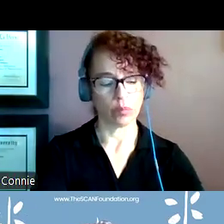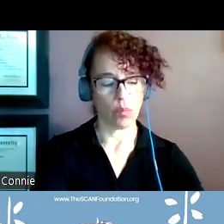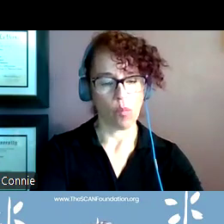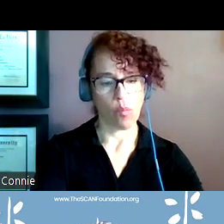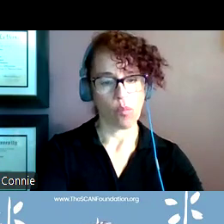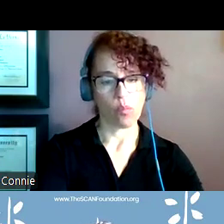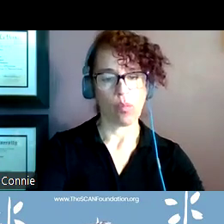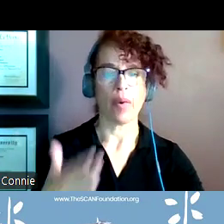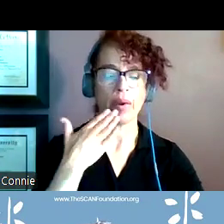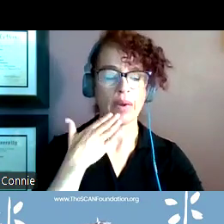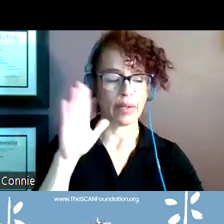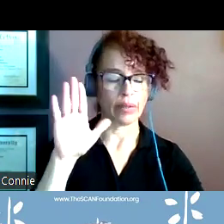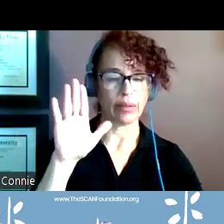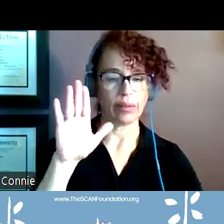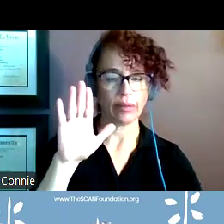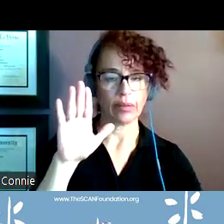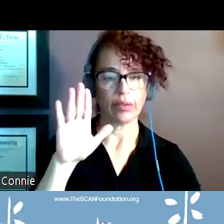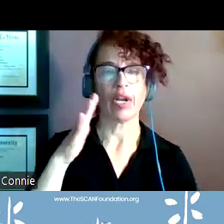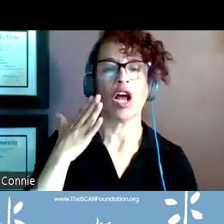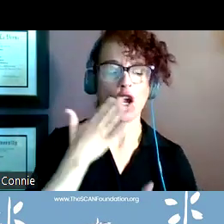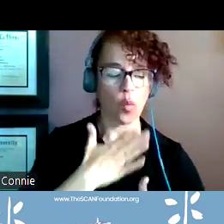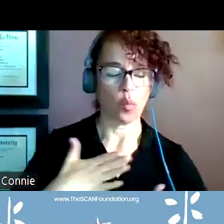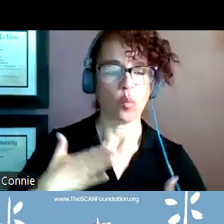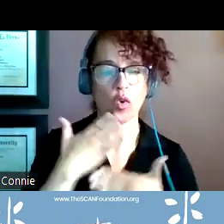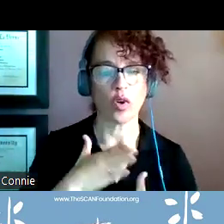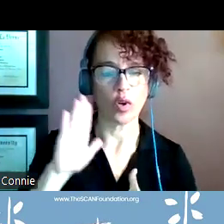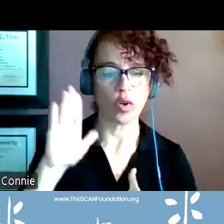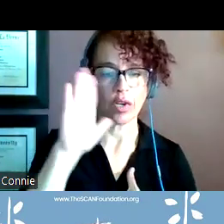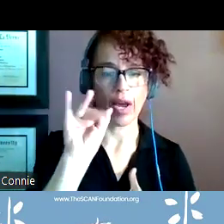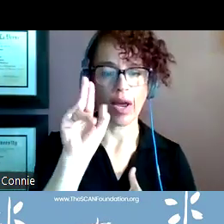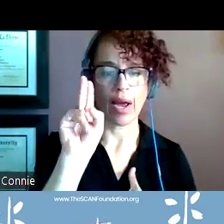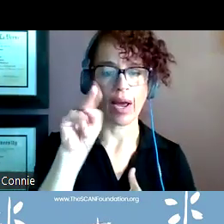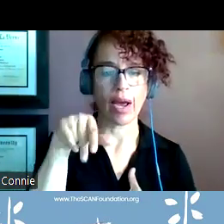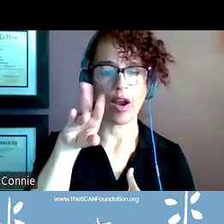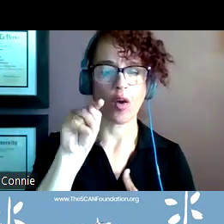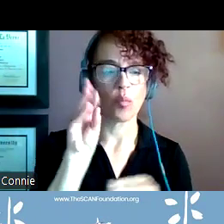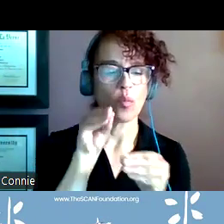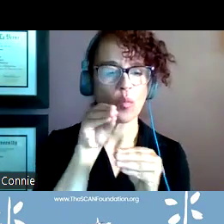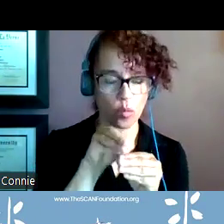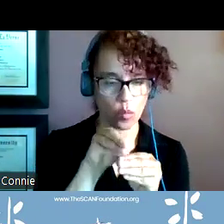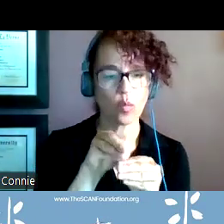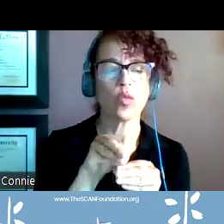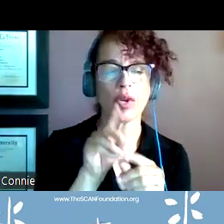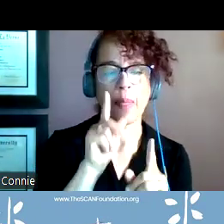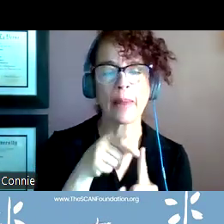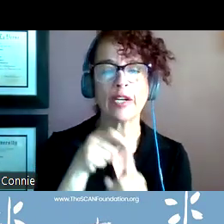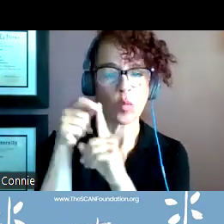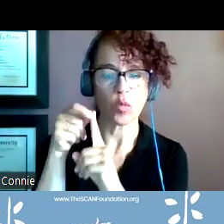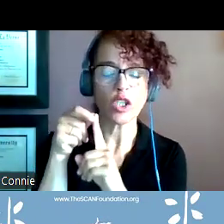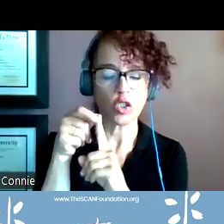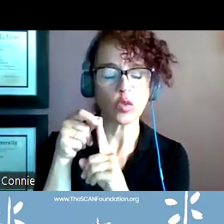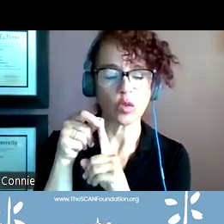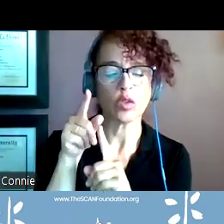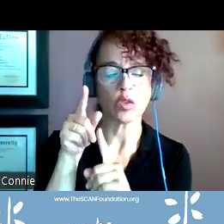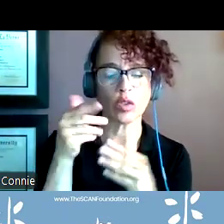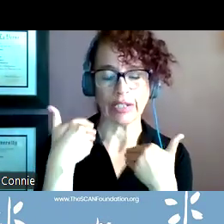Thank you, Michelle. Always appreciate your input and insight, especially as you've